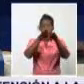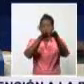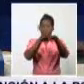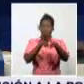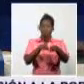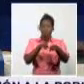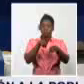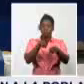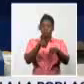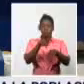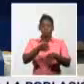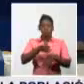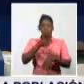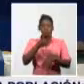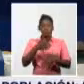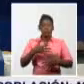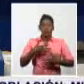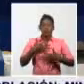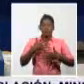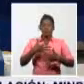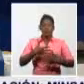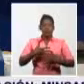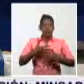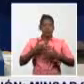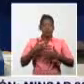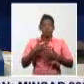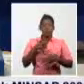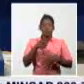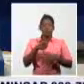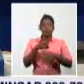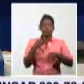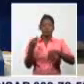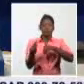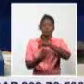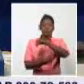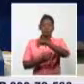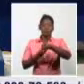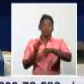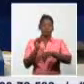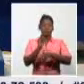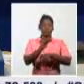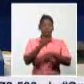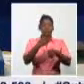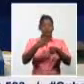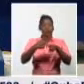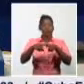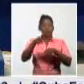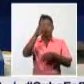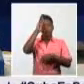who had been admitted at the Gustavo Machin Psychiatric Hospital of this province.